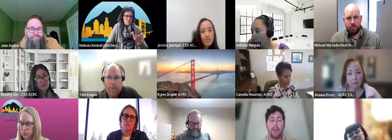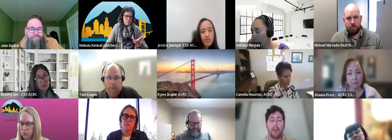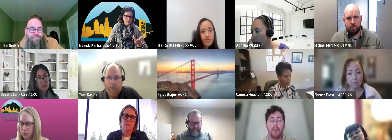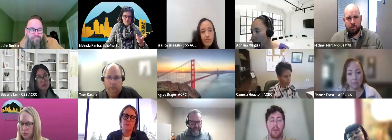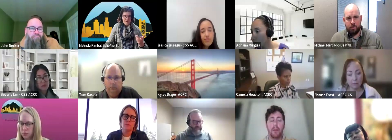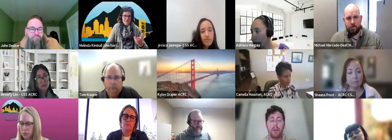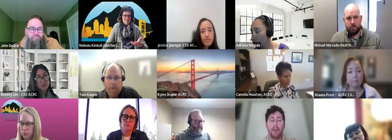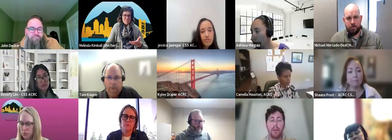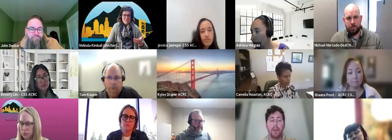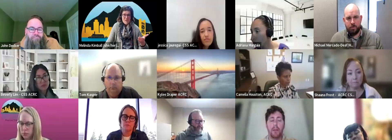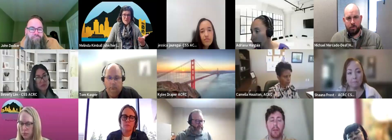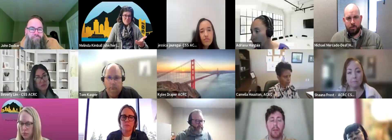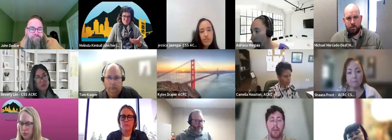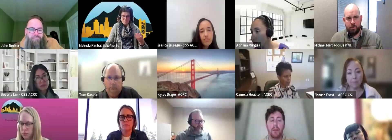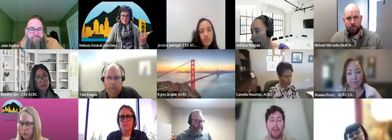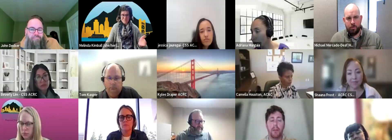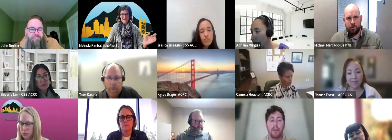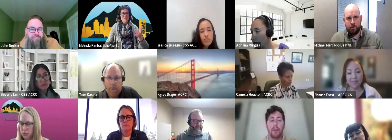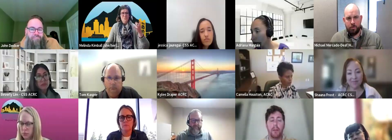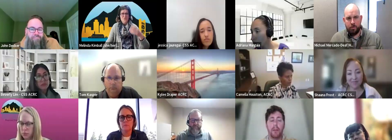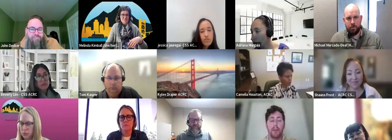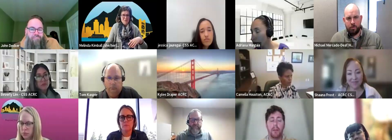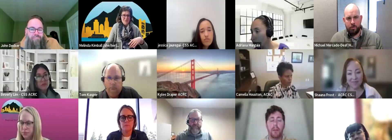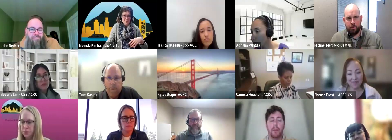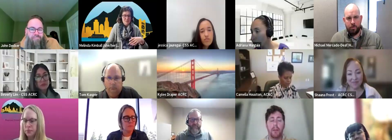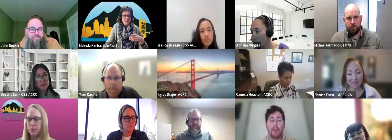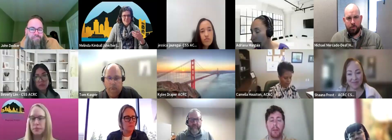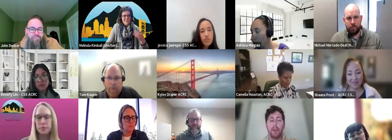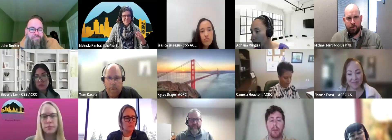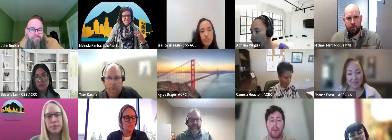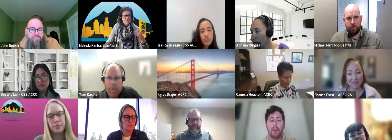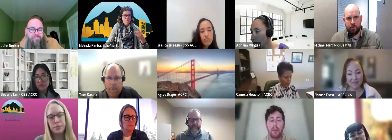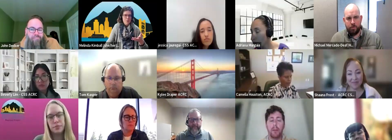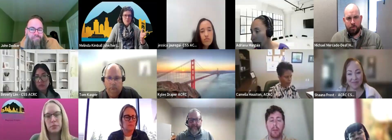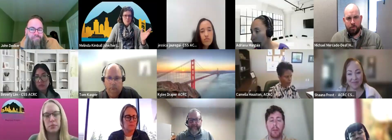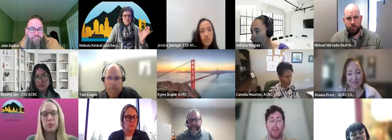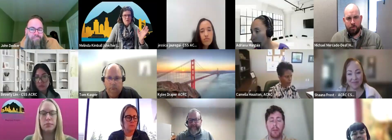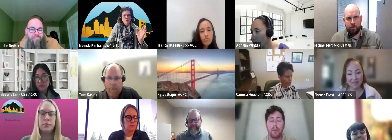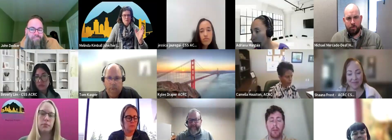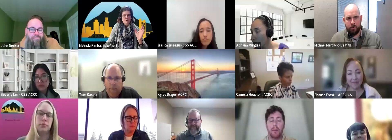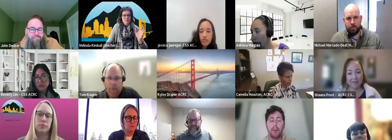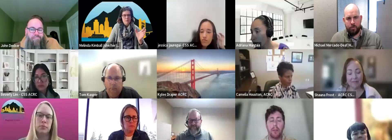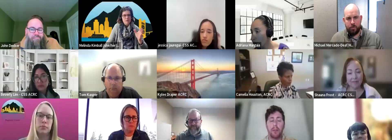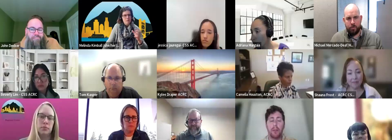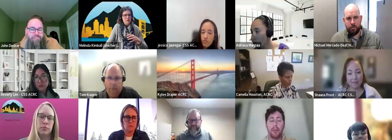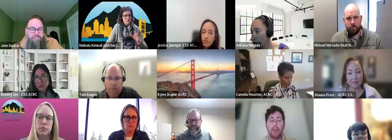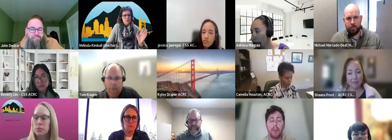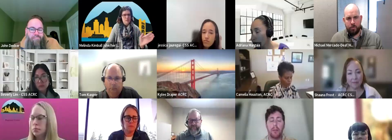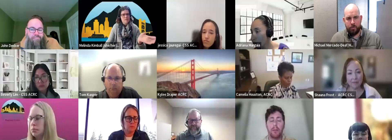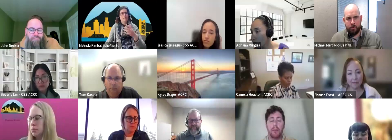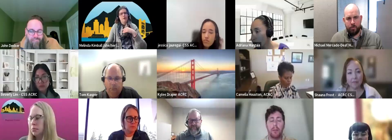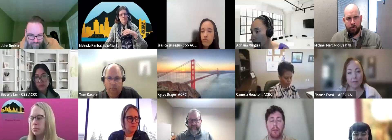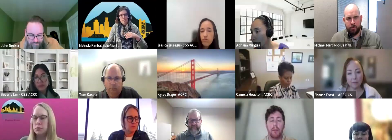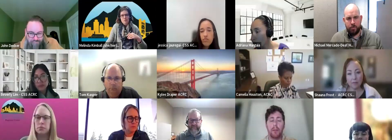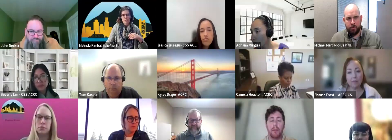spoken language. And sometimes it can be faster. Less words have to be included because we don't use articles and like we do in English, and